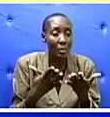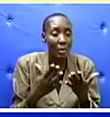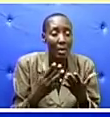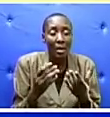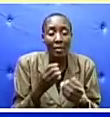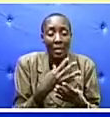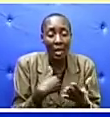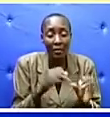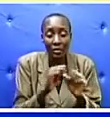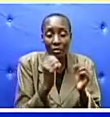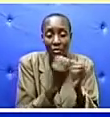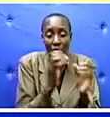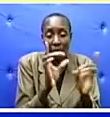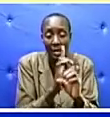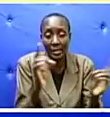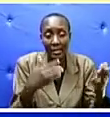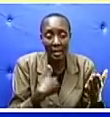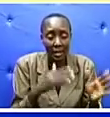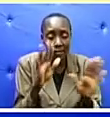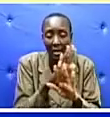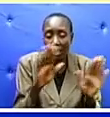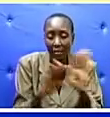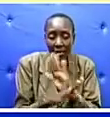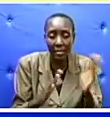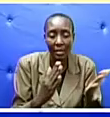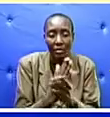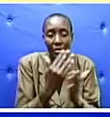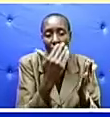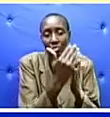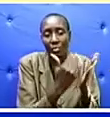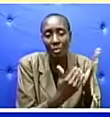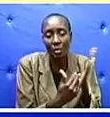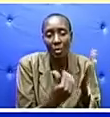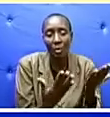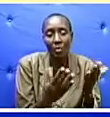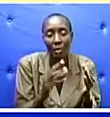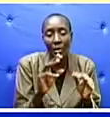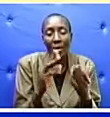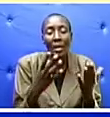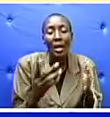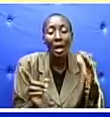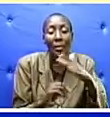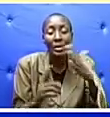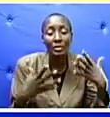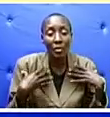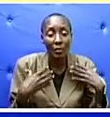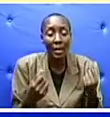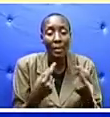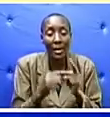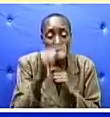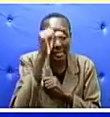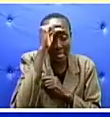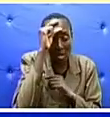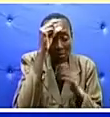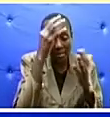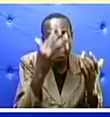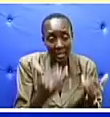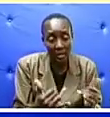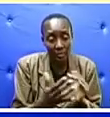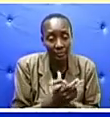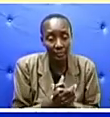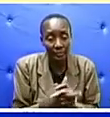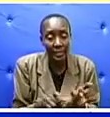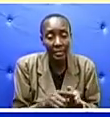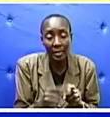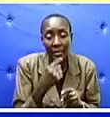distancing and everything is done as per the guidelines okay. of MOH. As with the government, as we